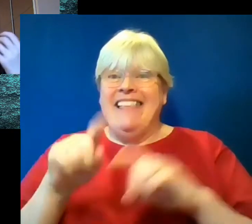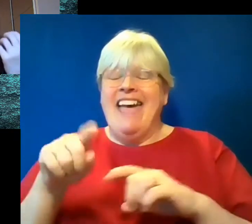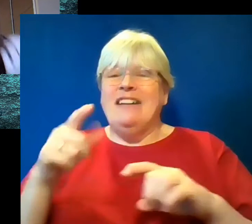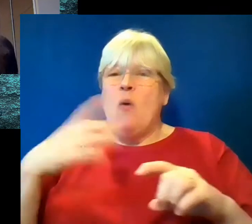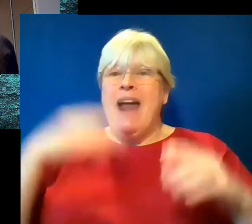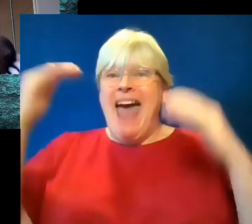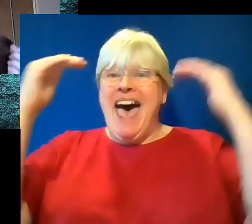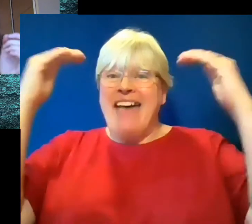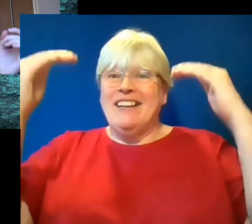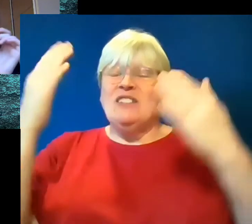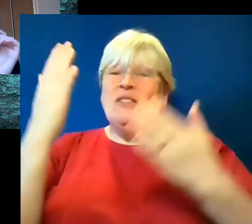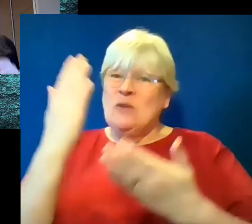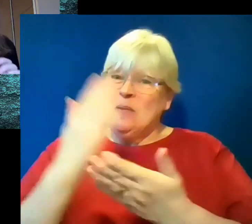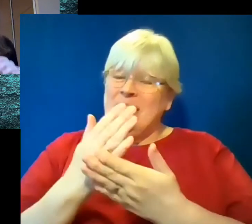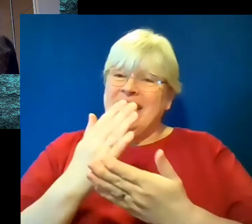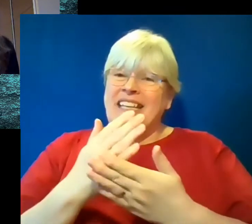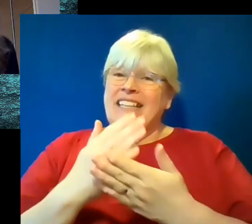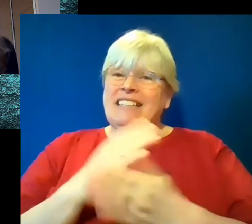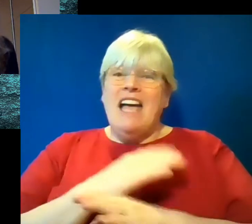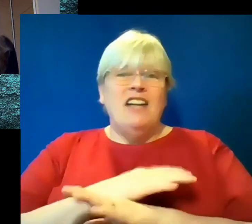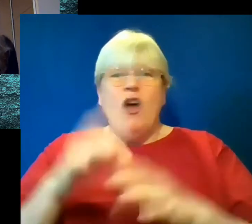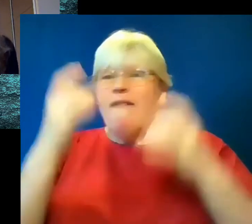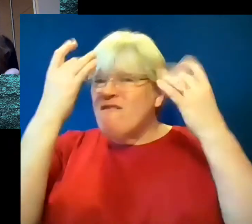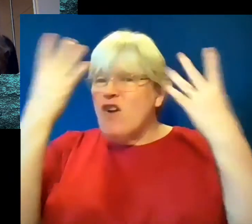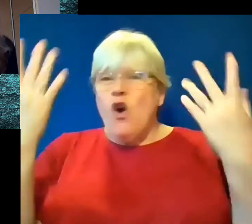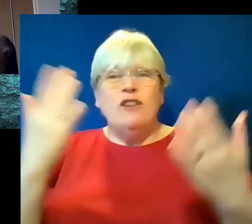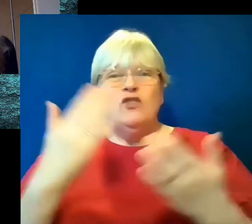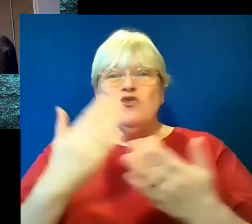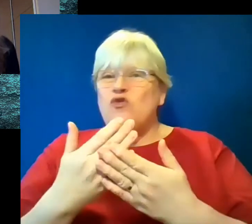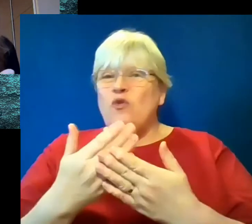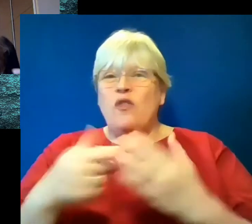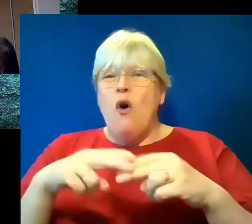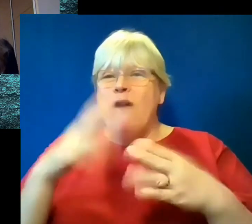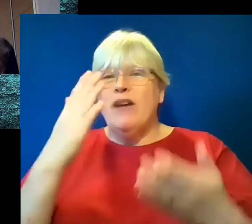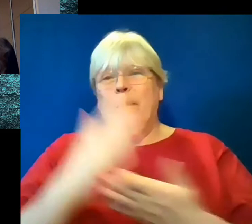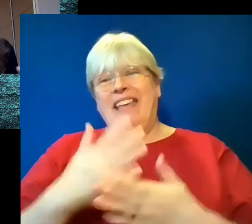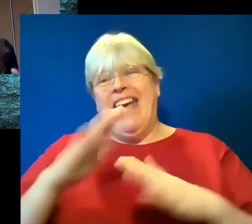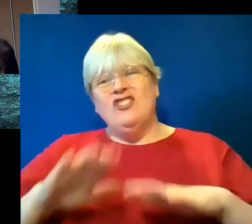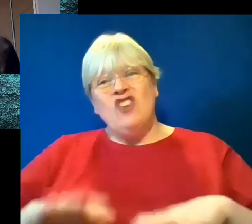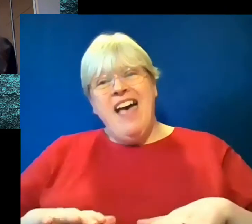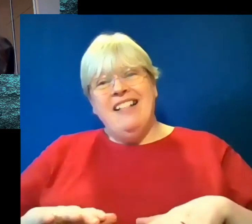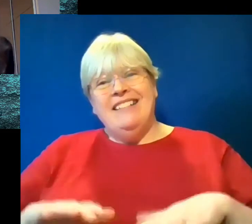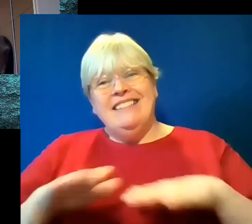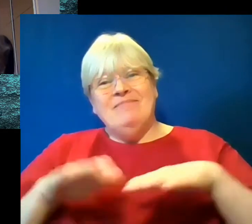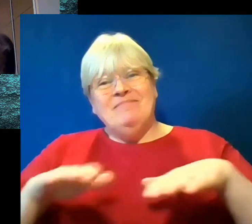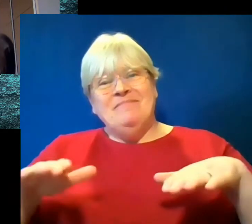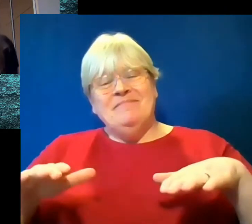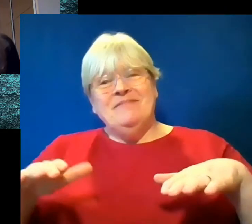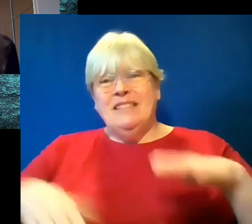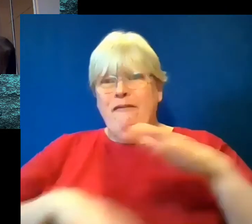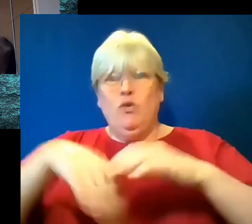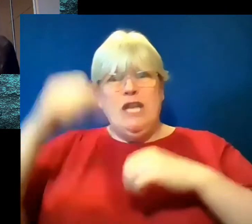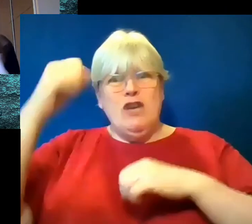characters would be adults who have not forgotten the truth of what it is to be a child, and who are fully grown up